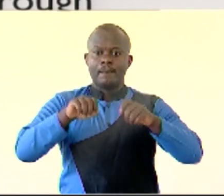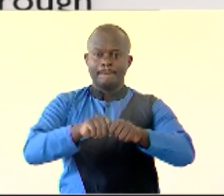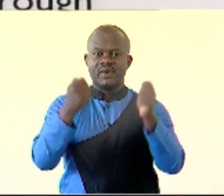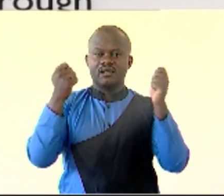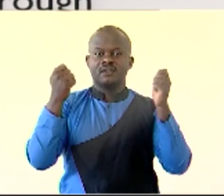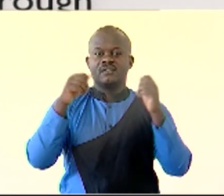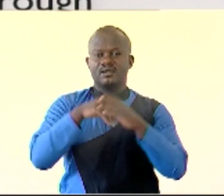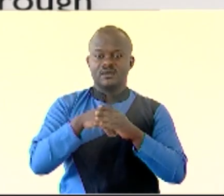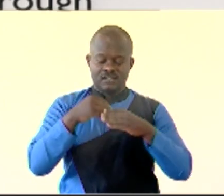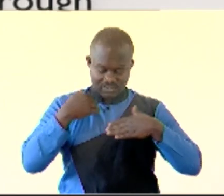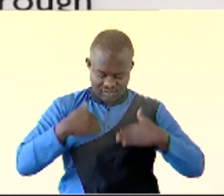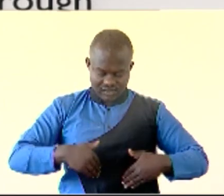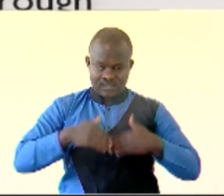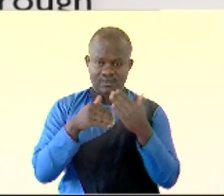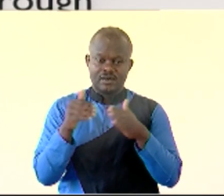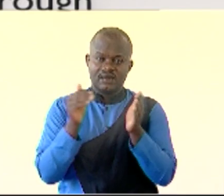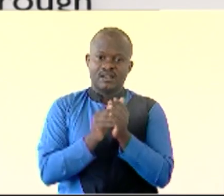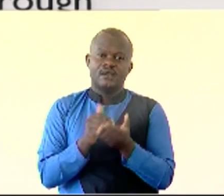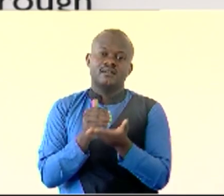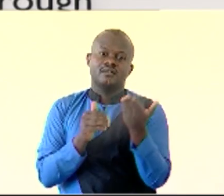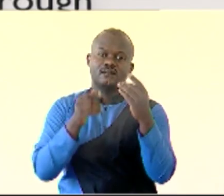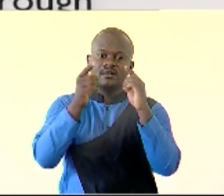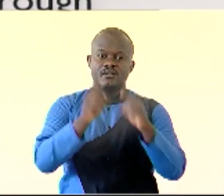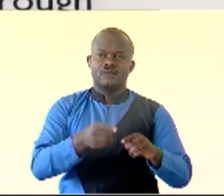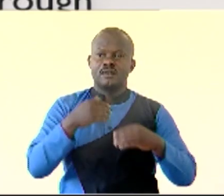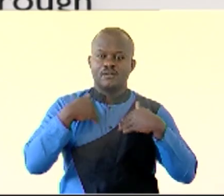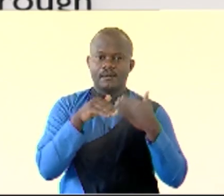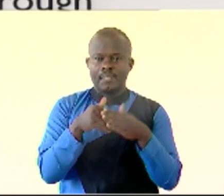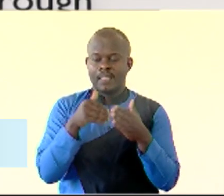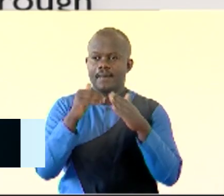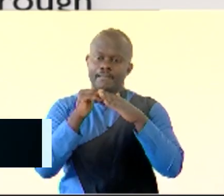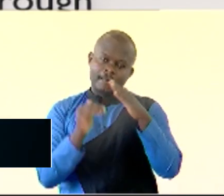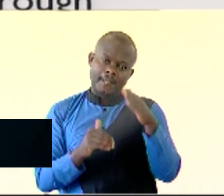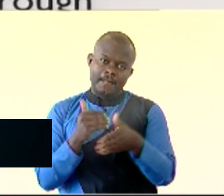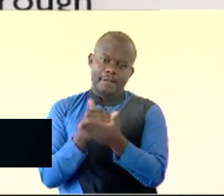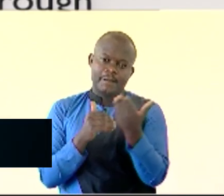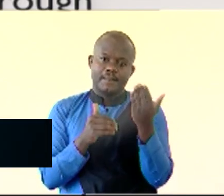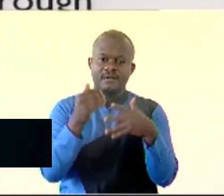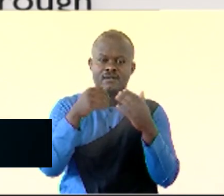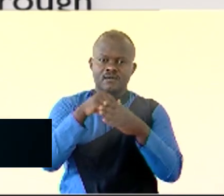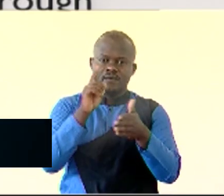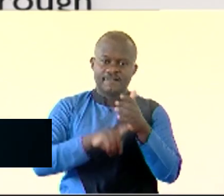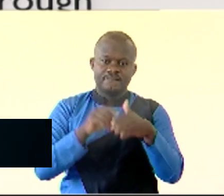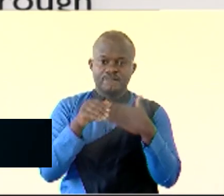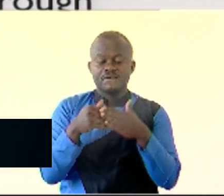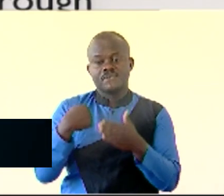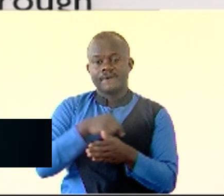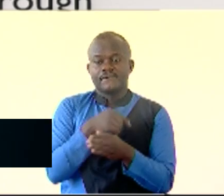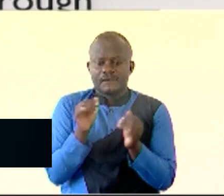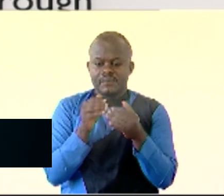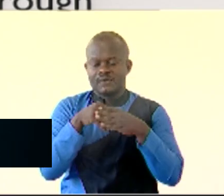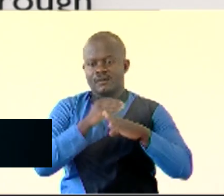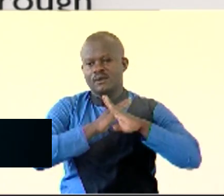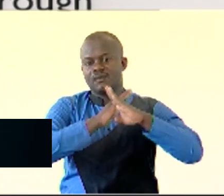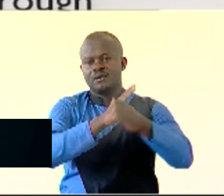the skin and exposing the body to harmful microorganisms. So this is what you call clotting of the blood. We try to prevent